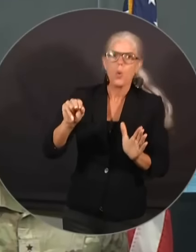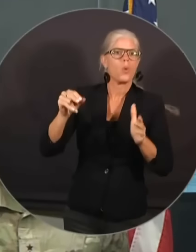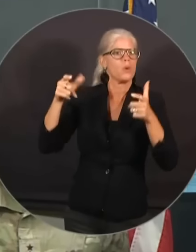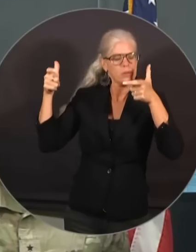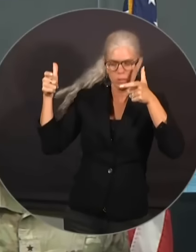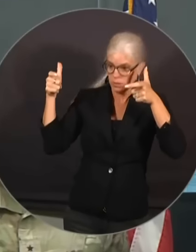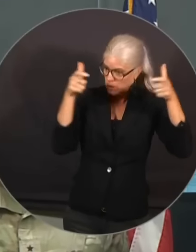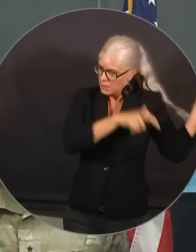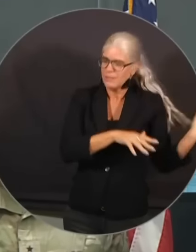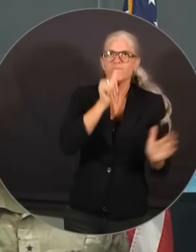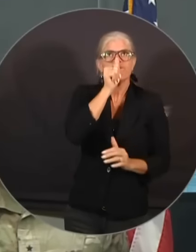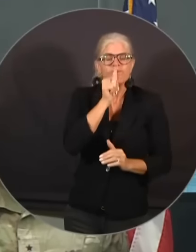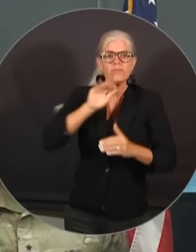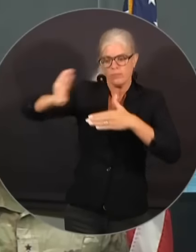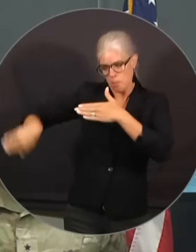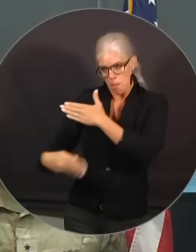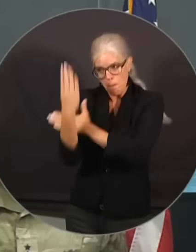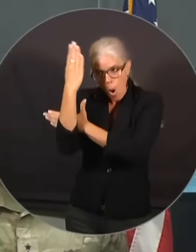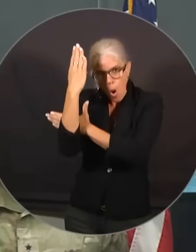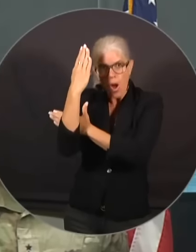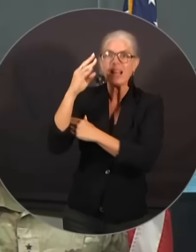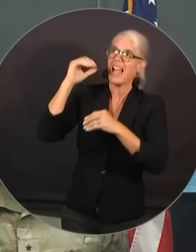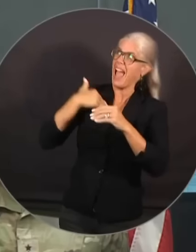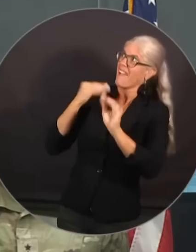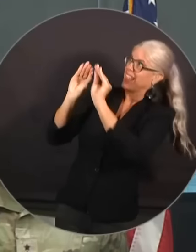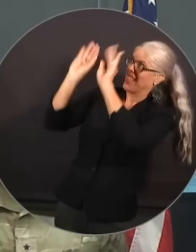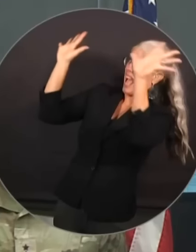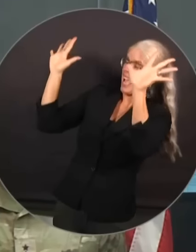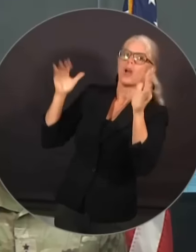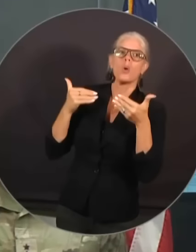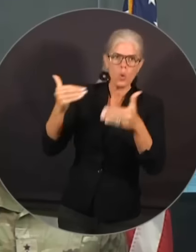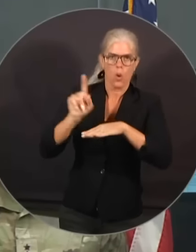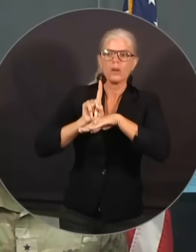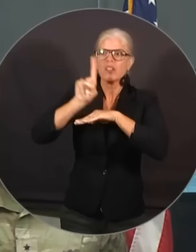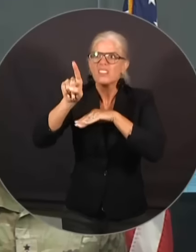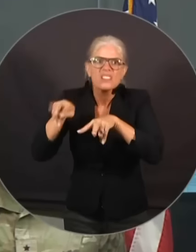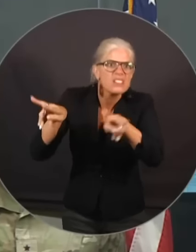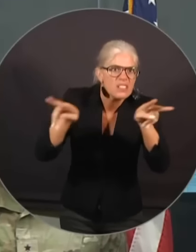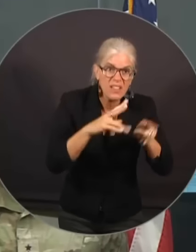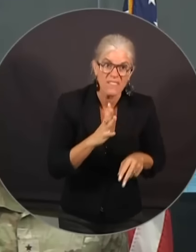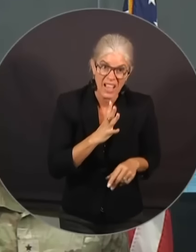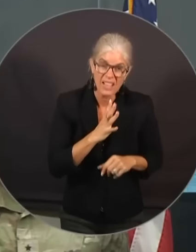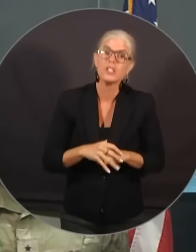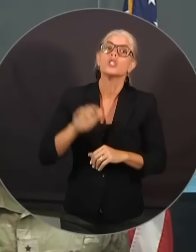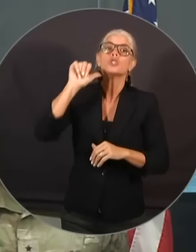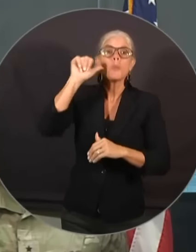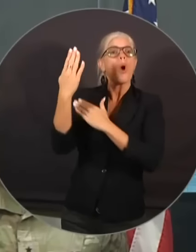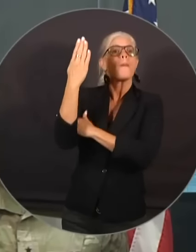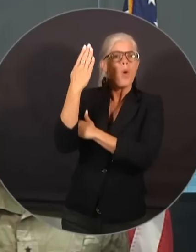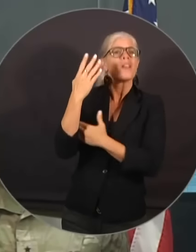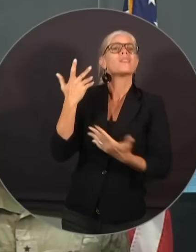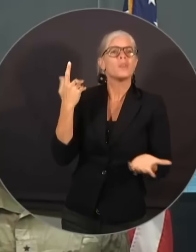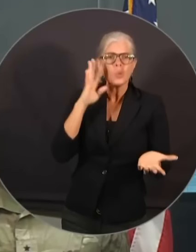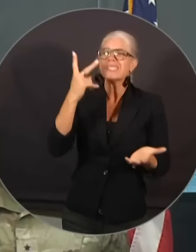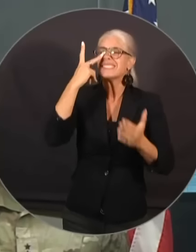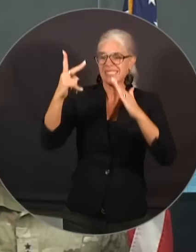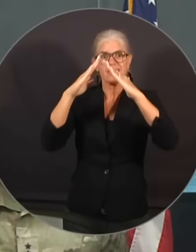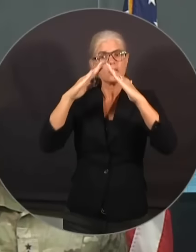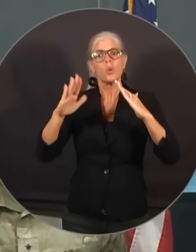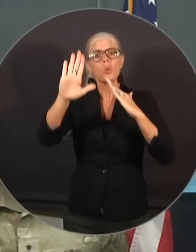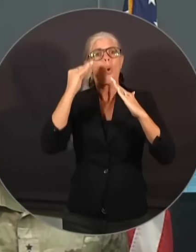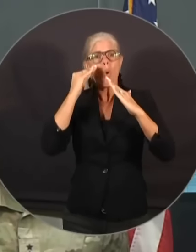just not something you want to be navigating in the dark. When we get into tomorrow, you may have some things on your roof. Just be careful